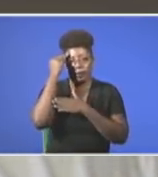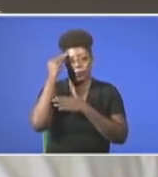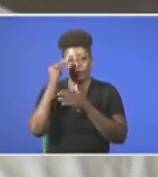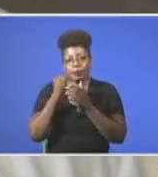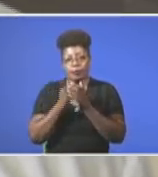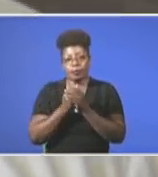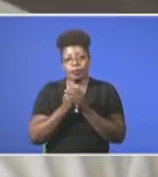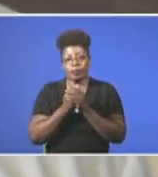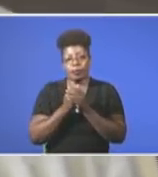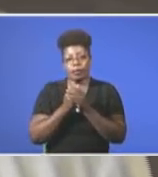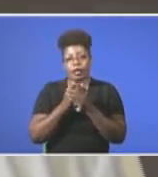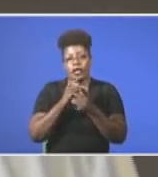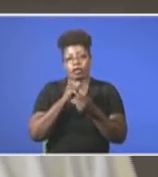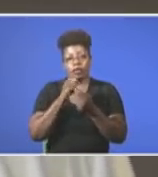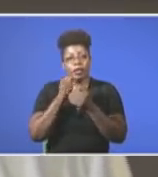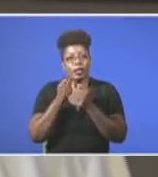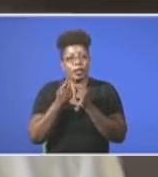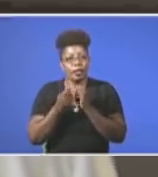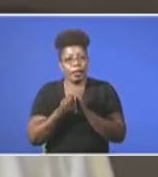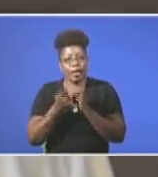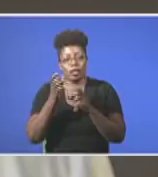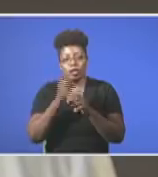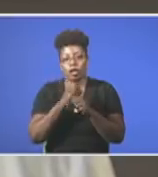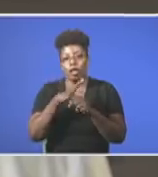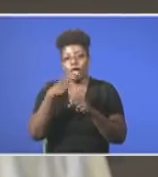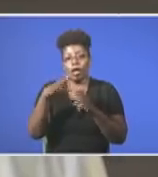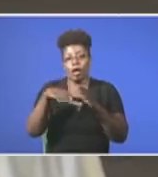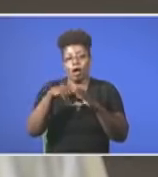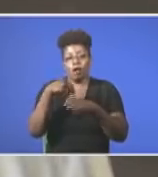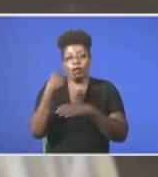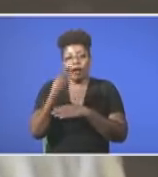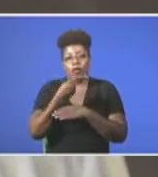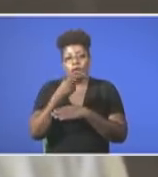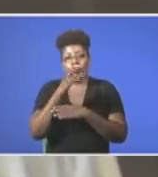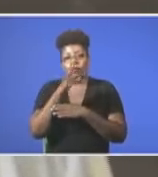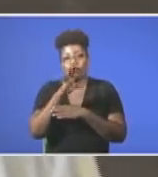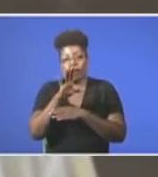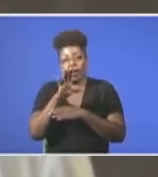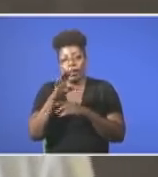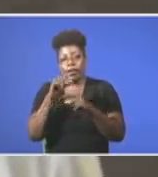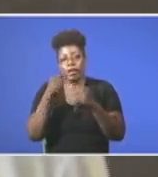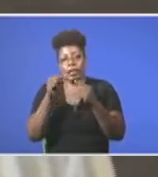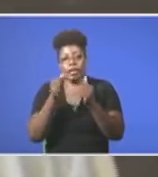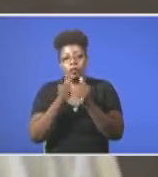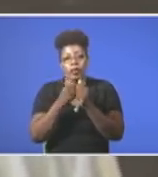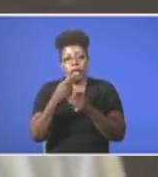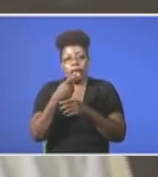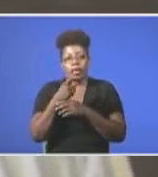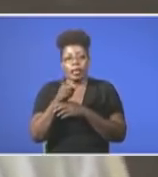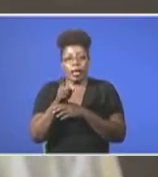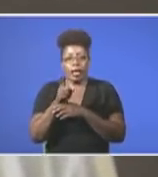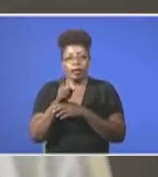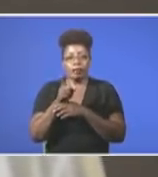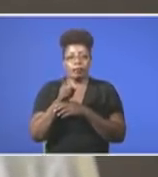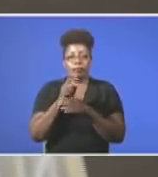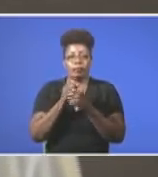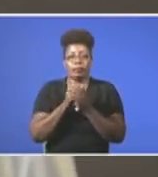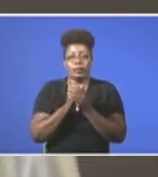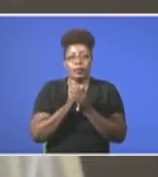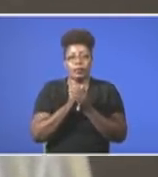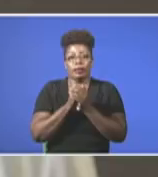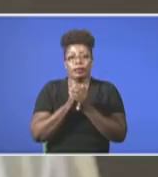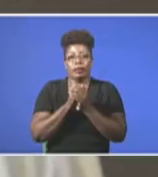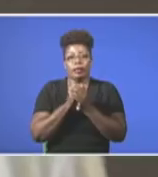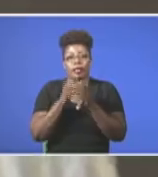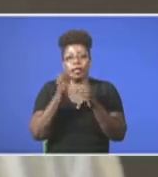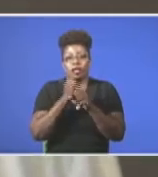Trinidad took a lot out of us that morning. We went to 5 sets with them. And coming back to play Suriname but was well rested.